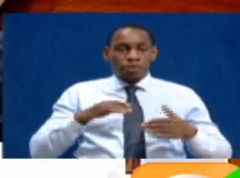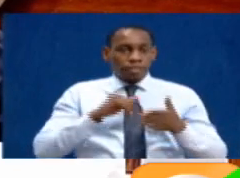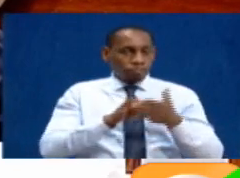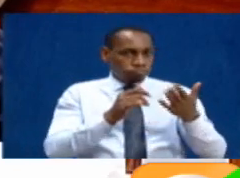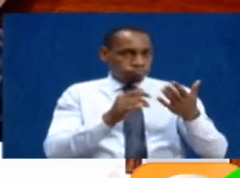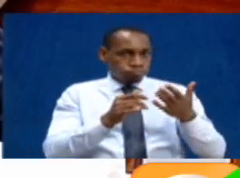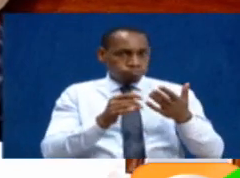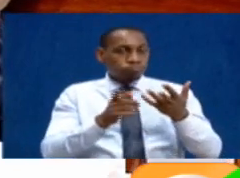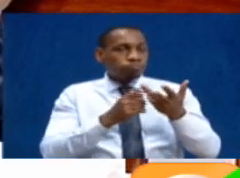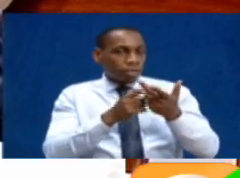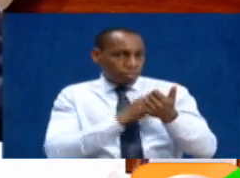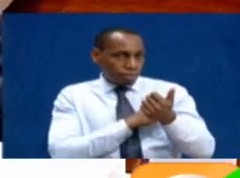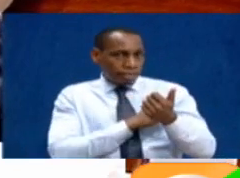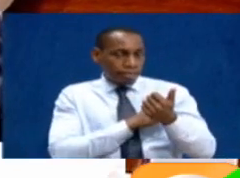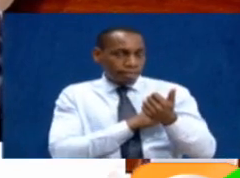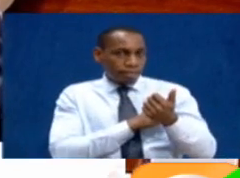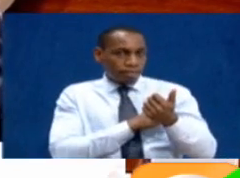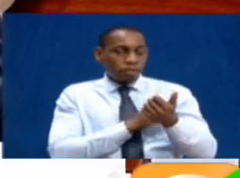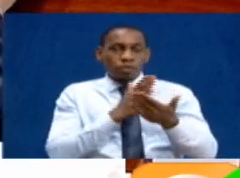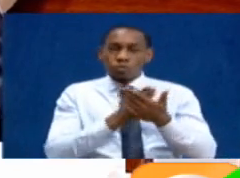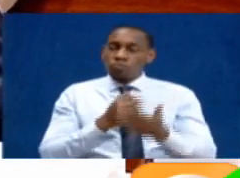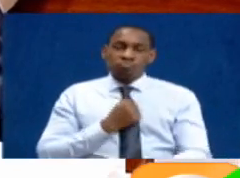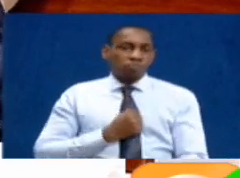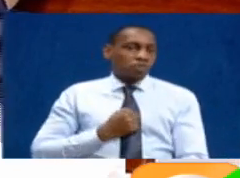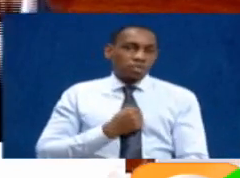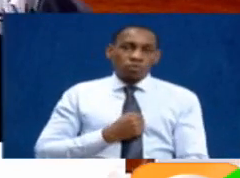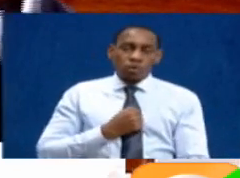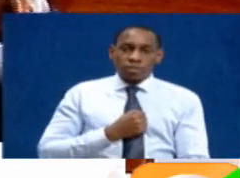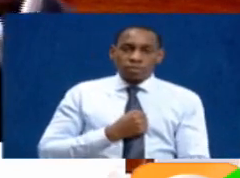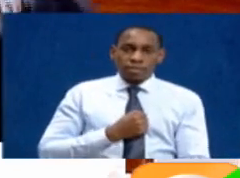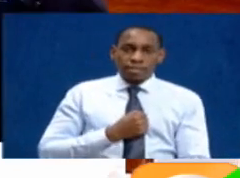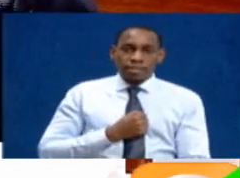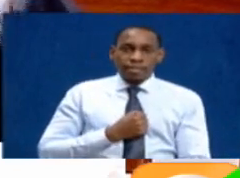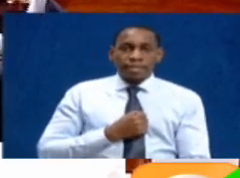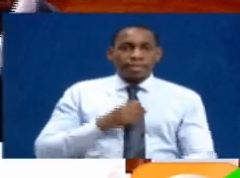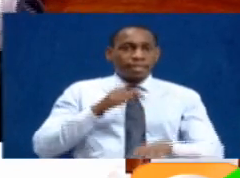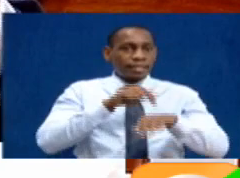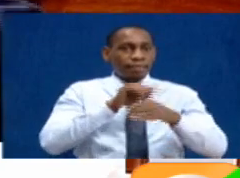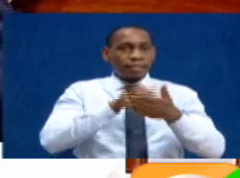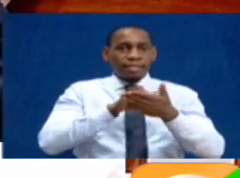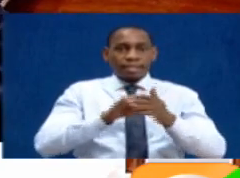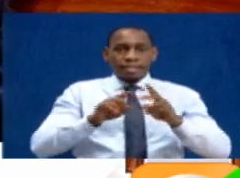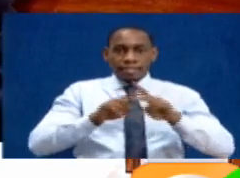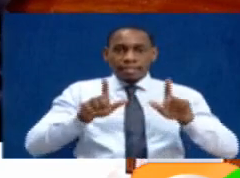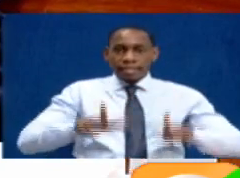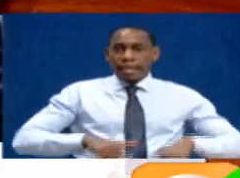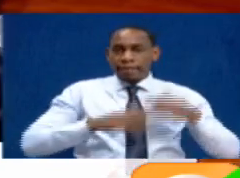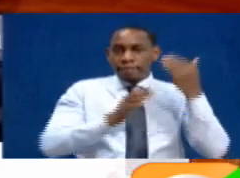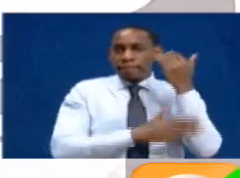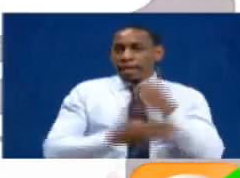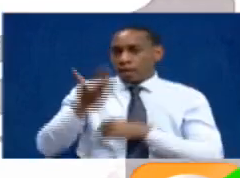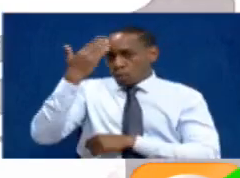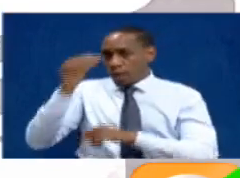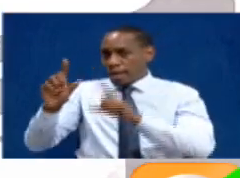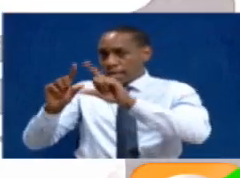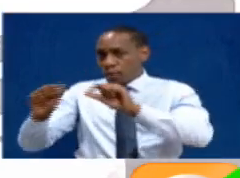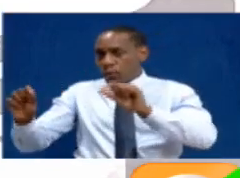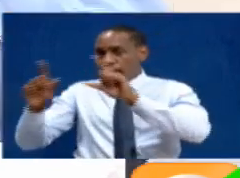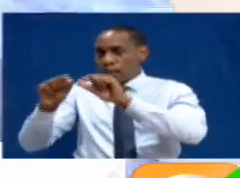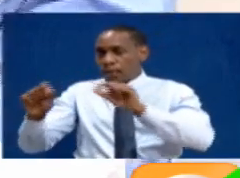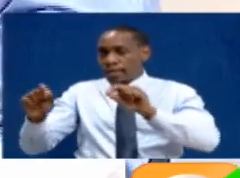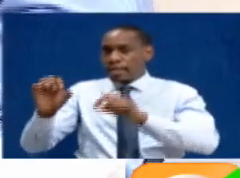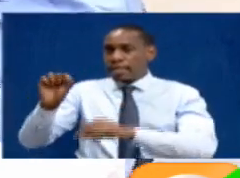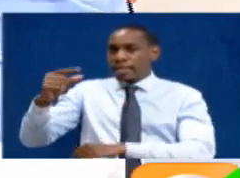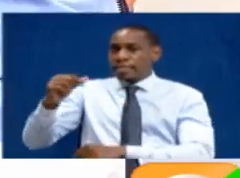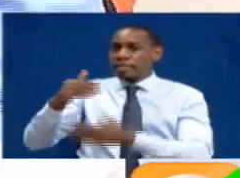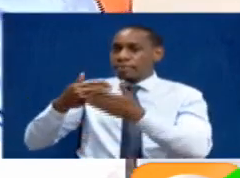Ruto, they will regret. That will be the beginning of maisha mbaya for Kenya. Why do you say that, SG? Why do you, there